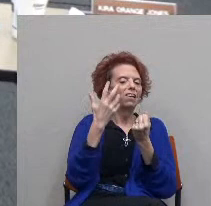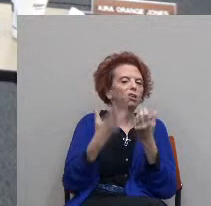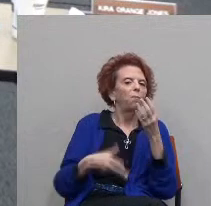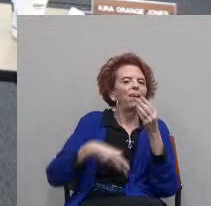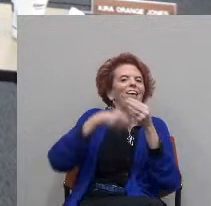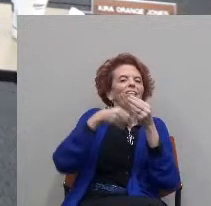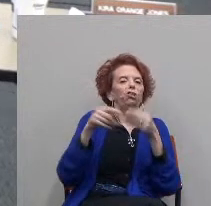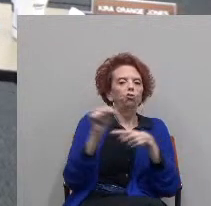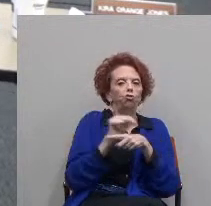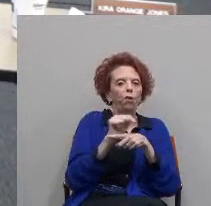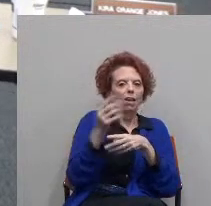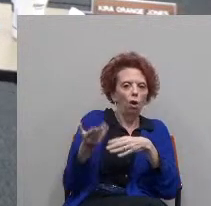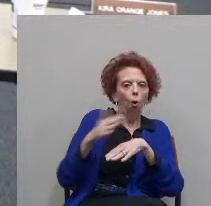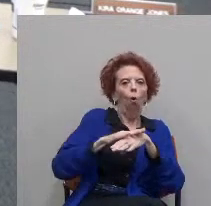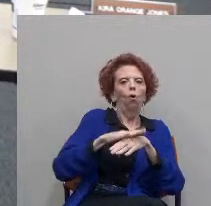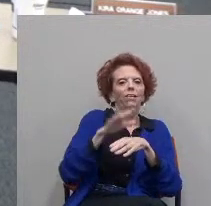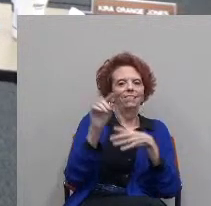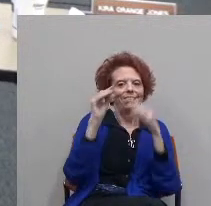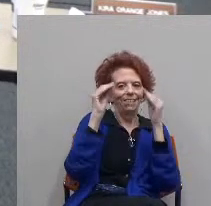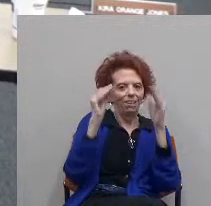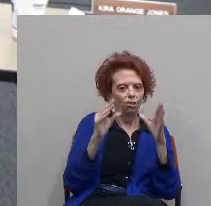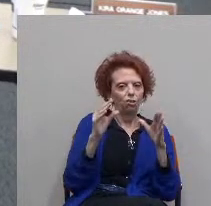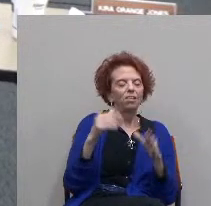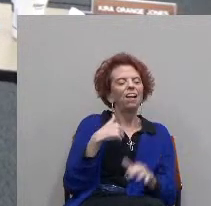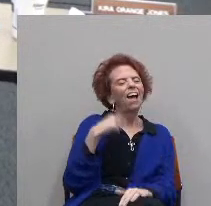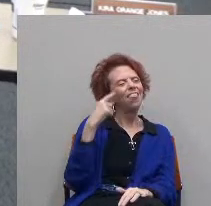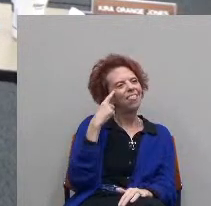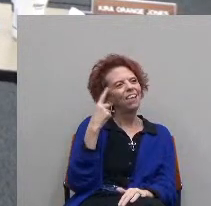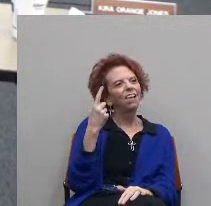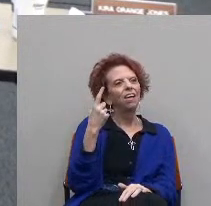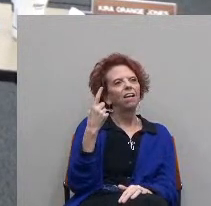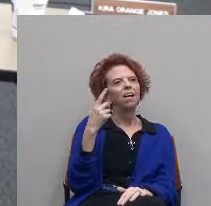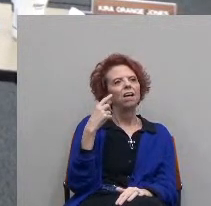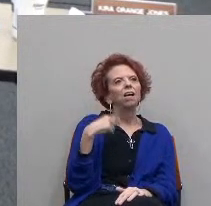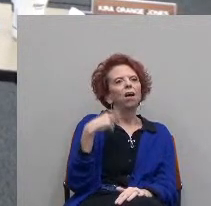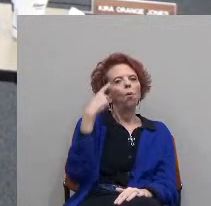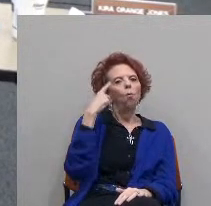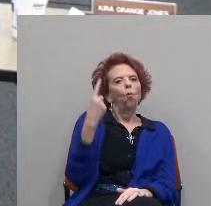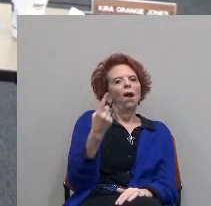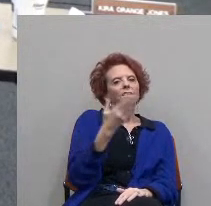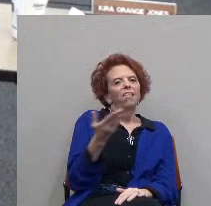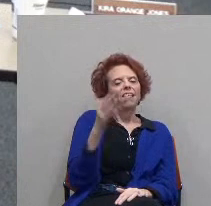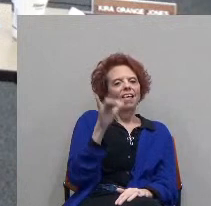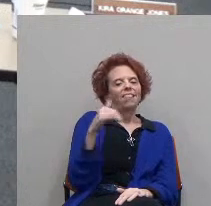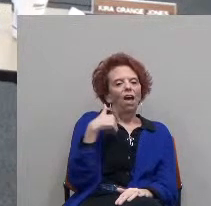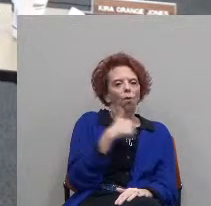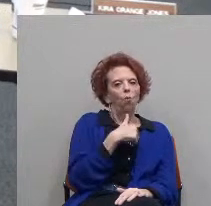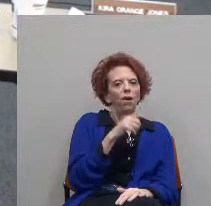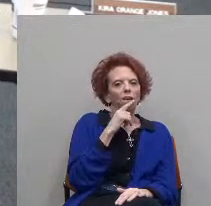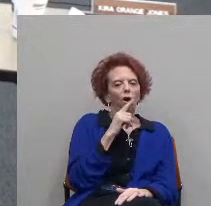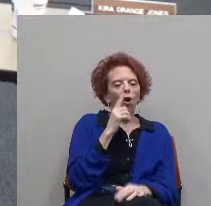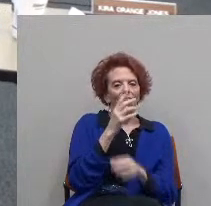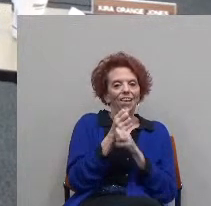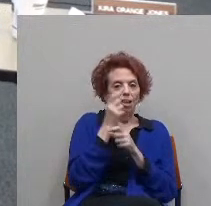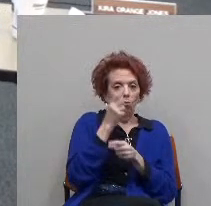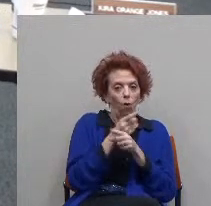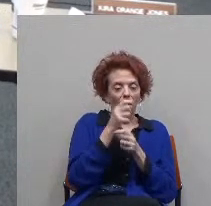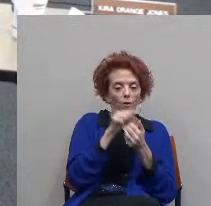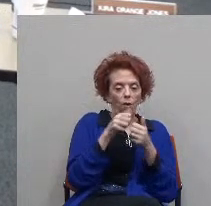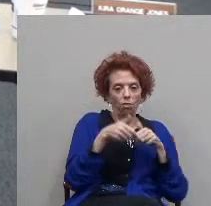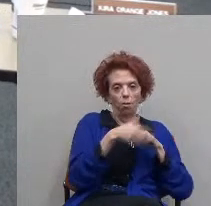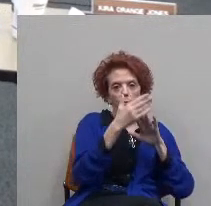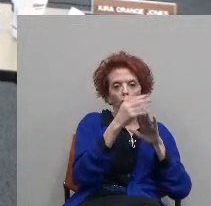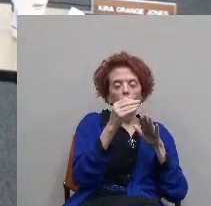additional training on teachers. I think one of the things I think that we're getting right about this approach to science of reading